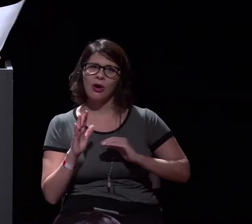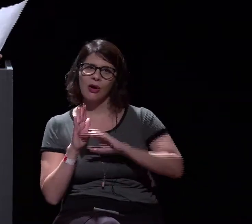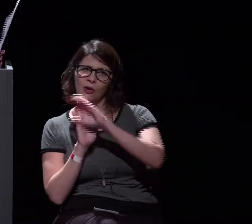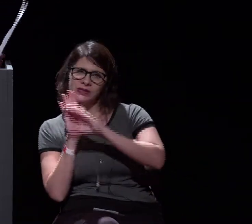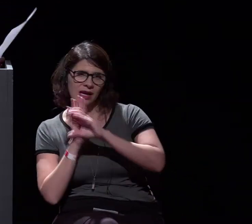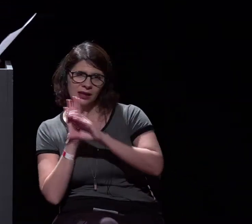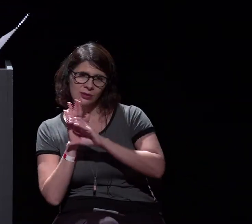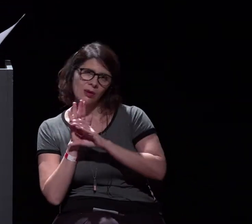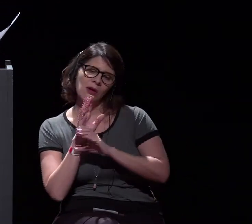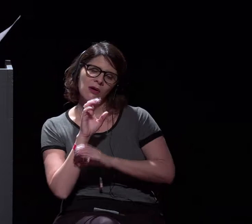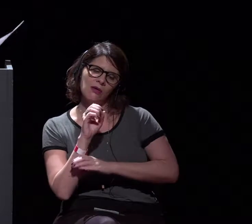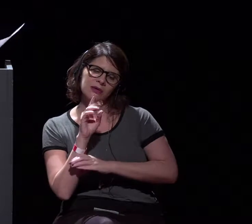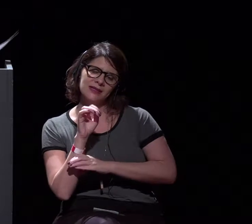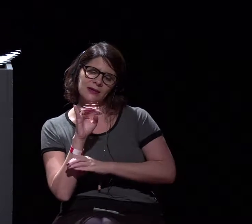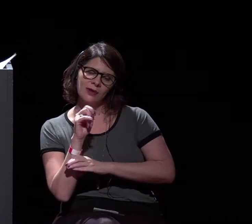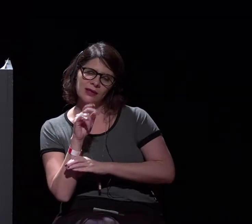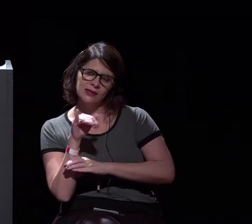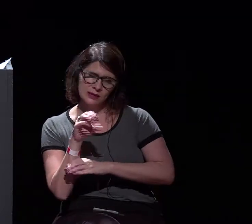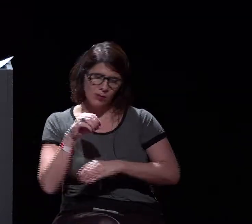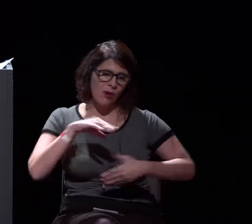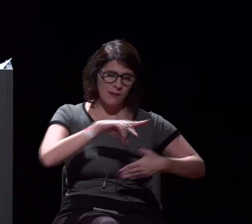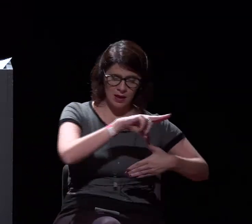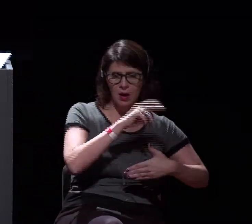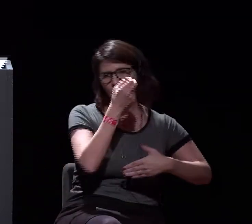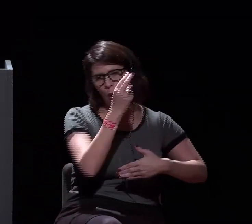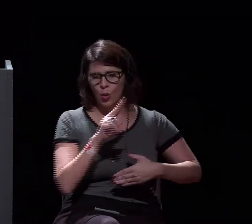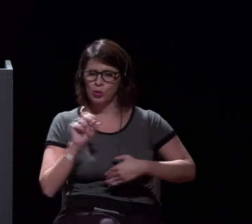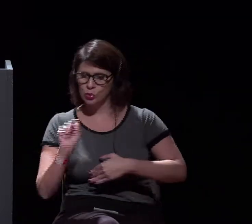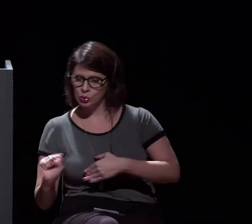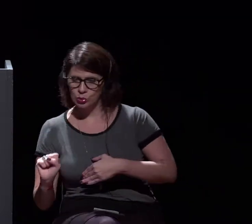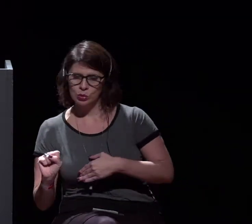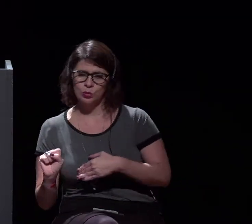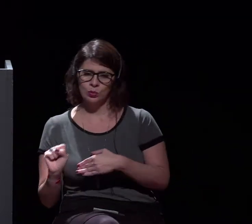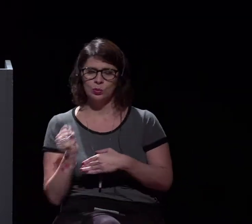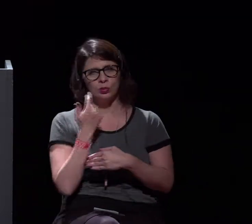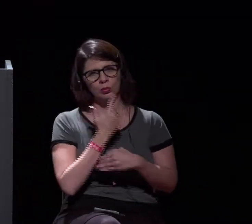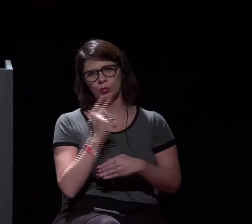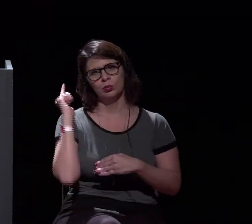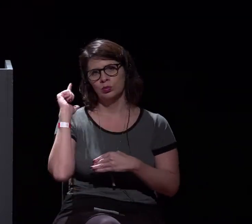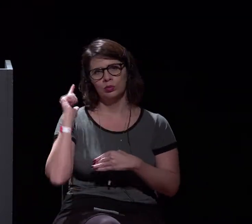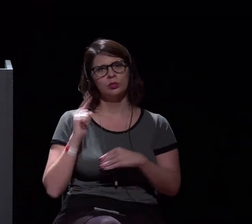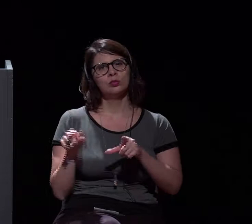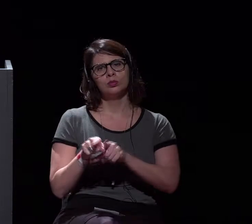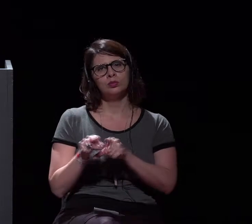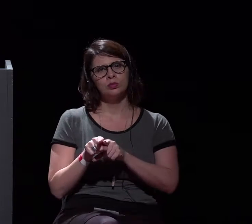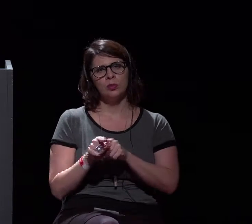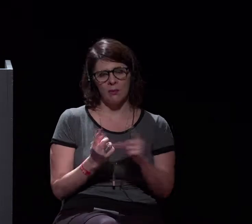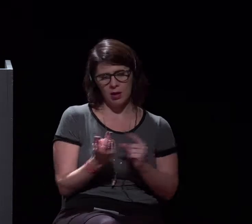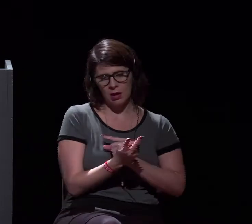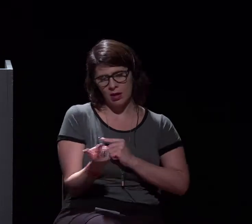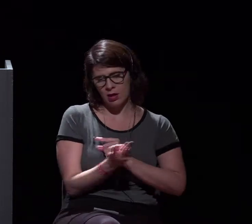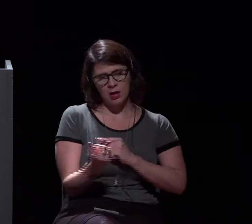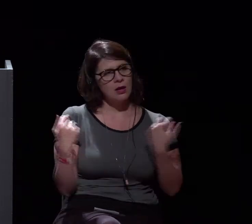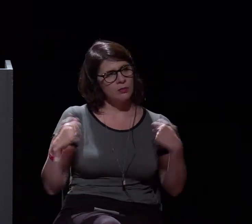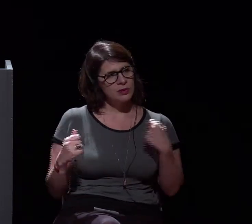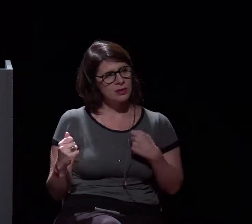sur. And thirdly, to identify early instances of decolonial thought in these works in terms of the